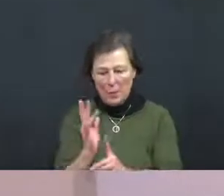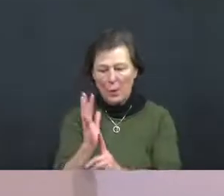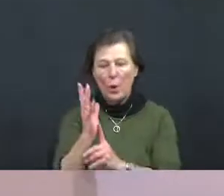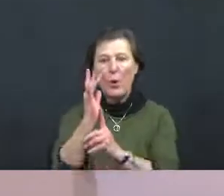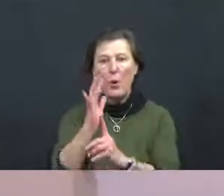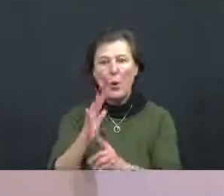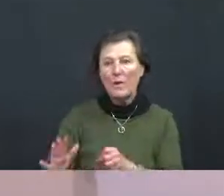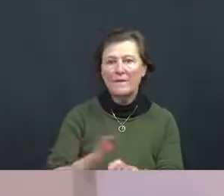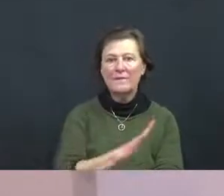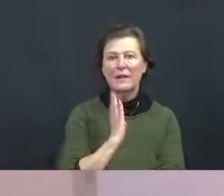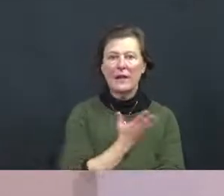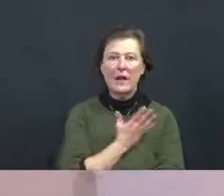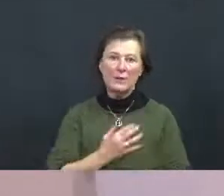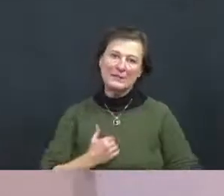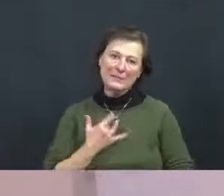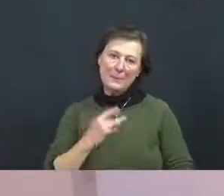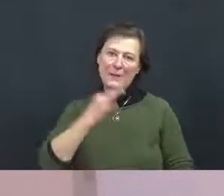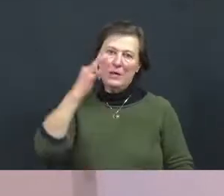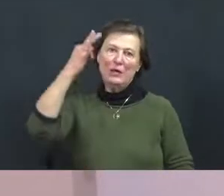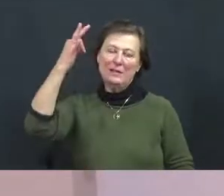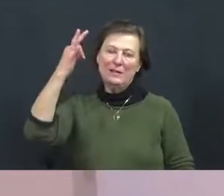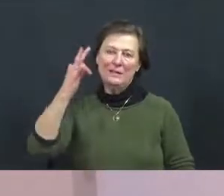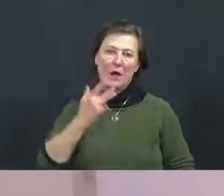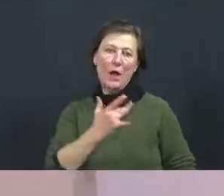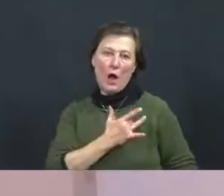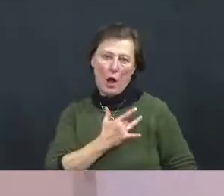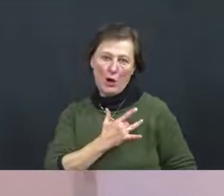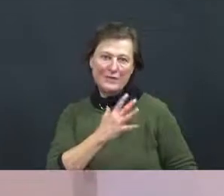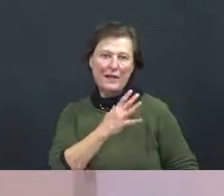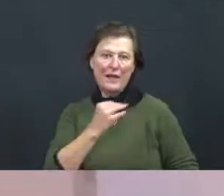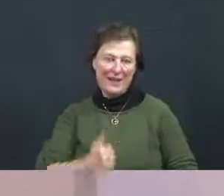spirits, our hearts, and our lives.